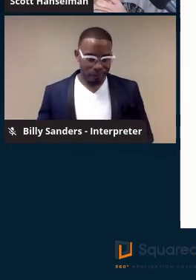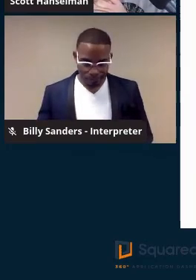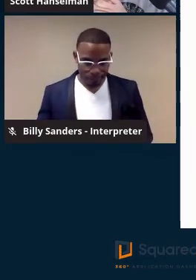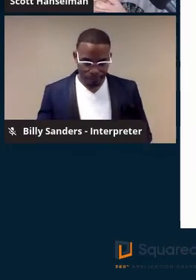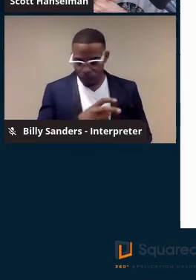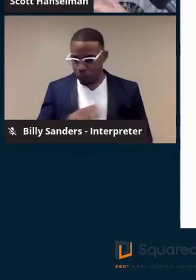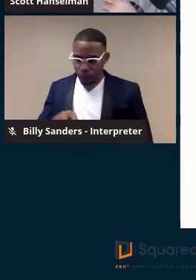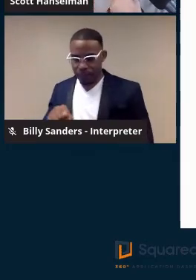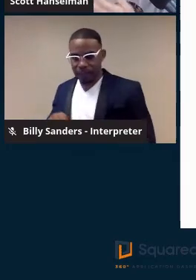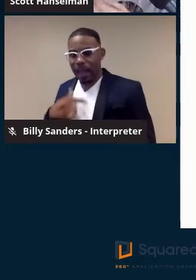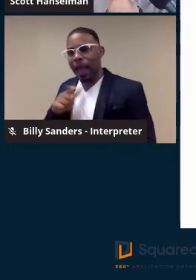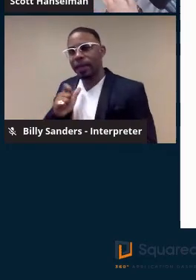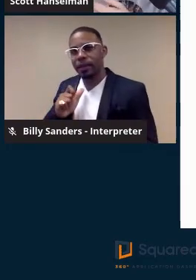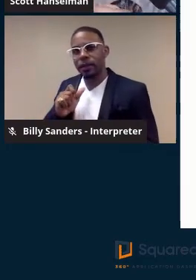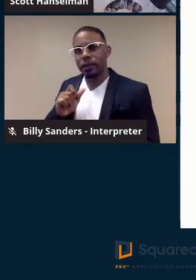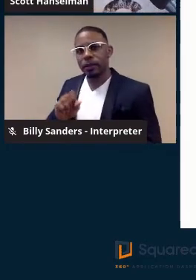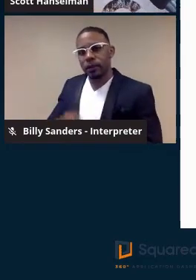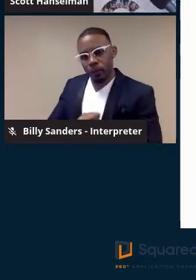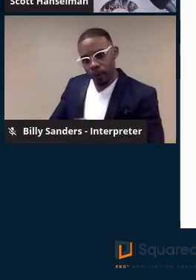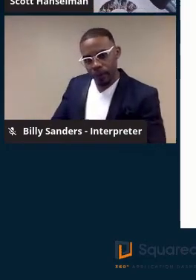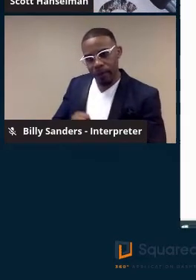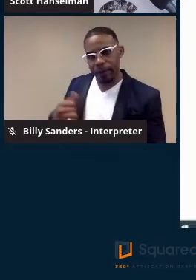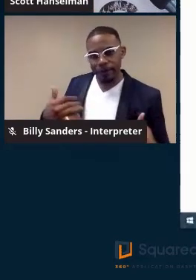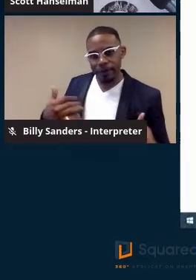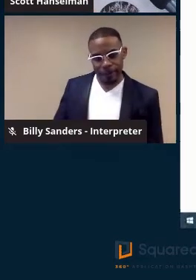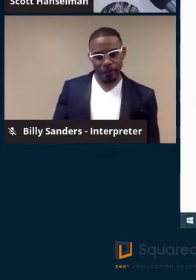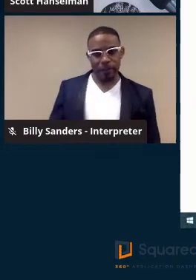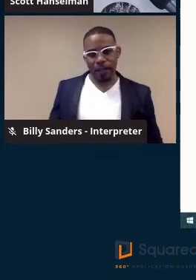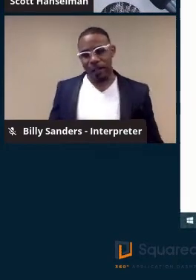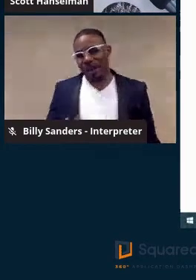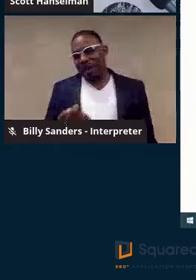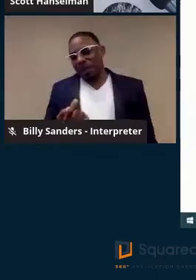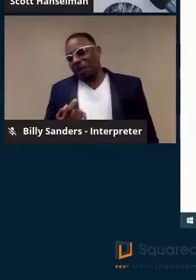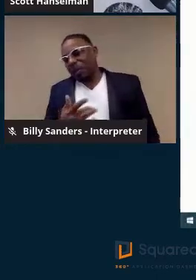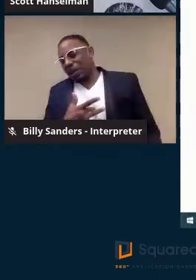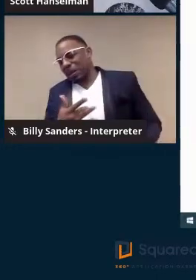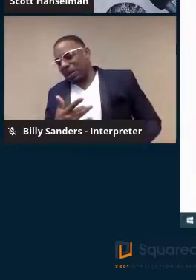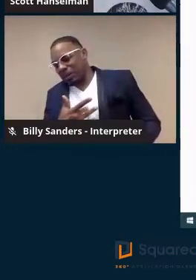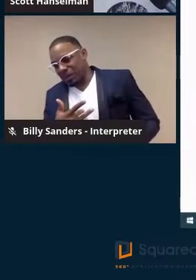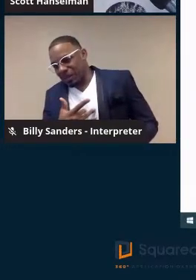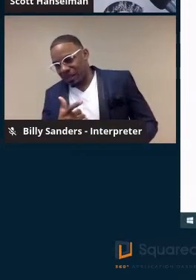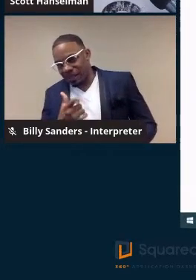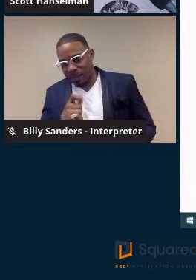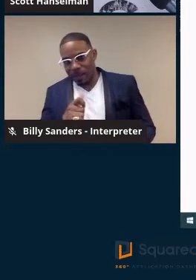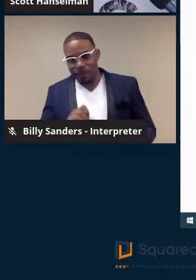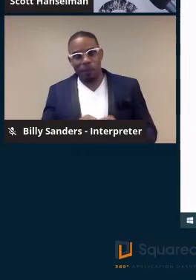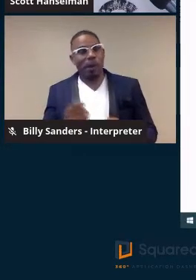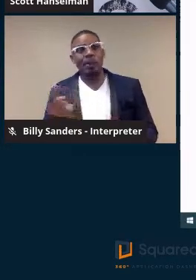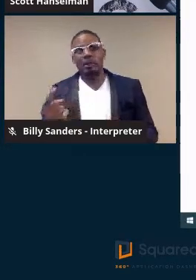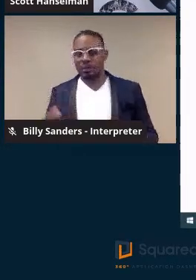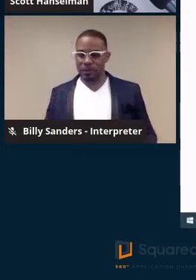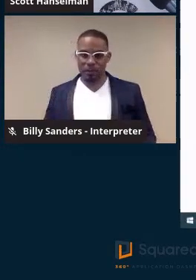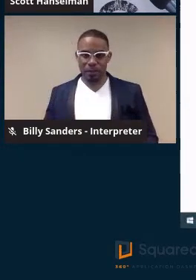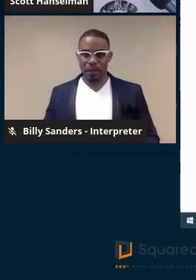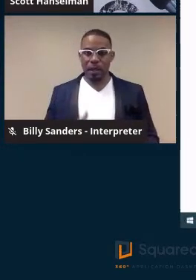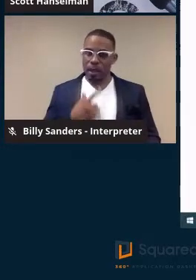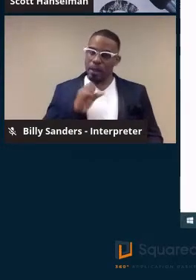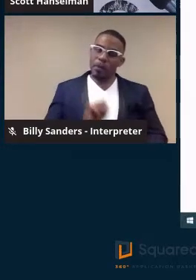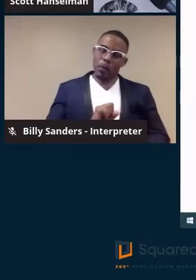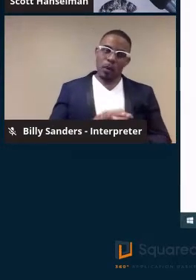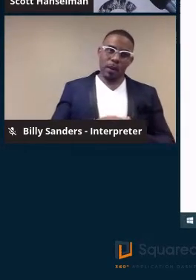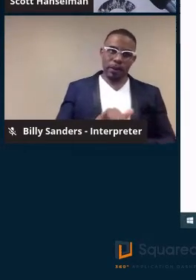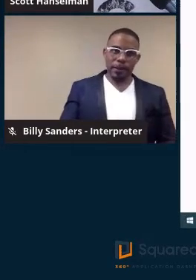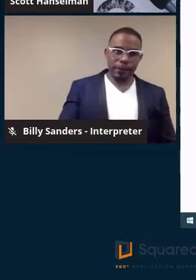switch. I need to work through that fear, but I'm a little bit concerned that I'm going to break something. But I am working on